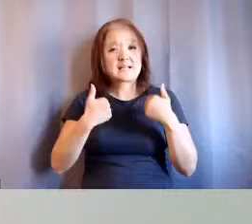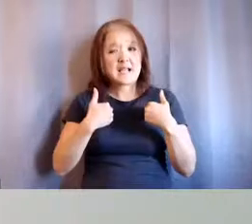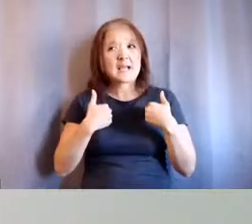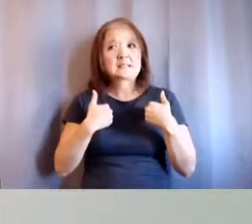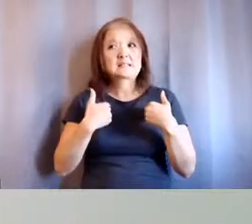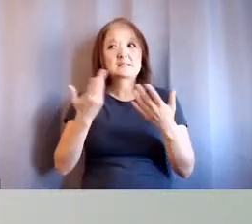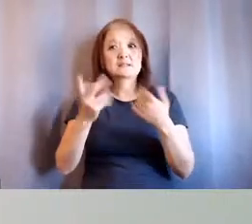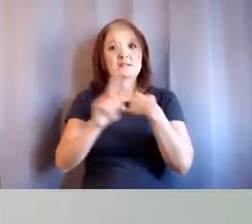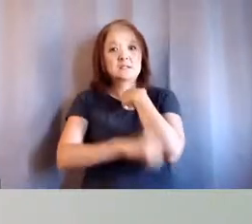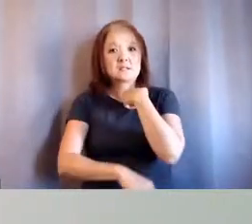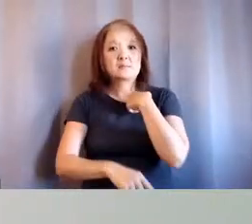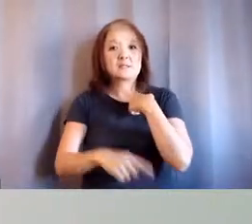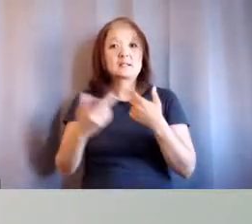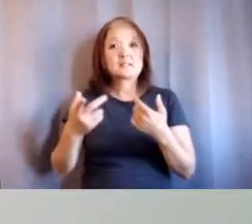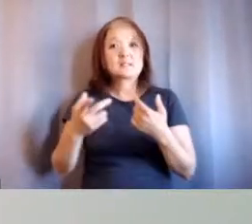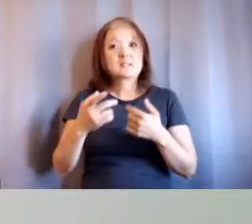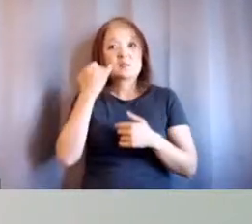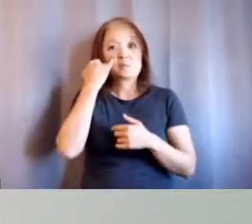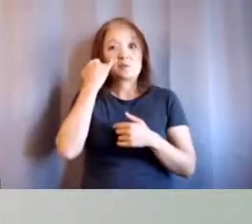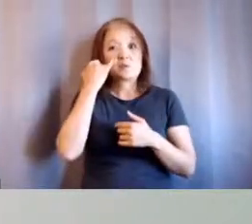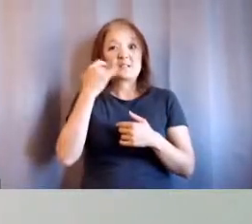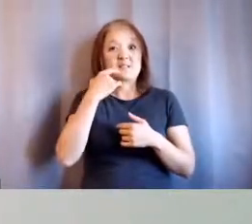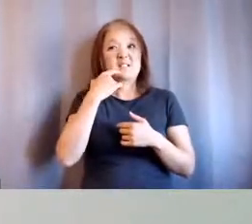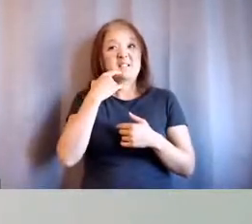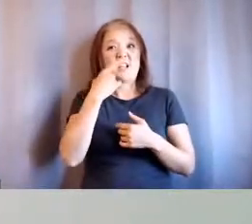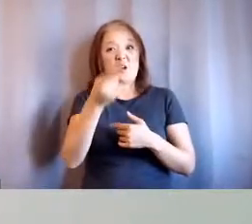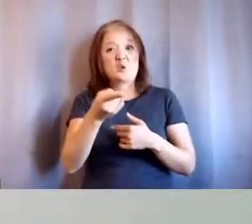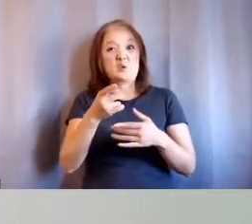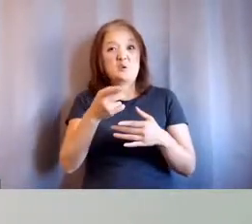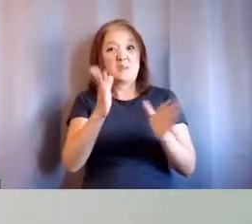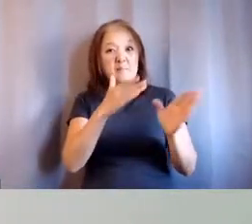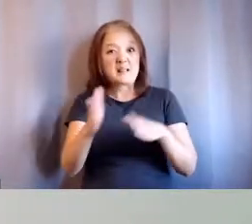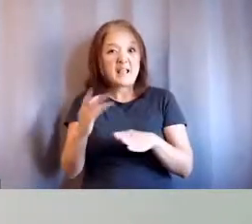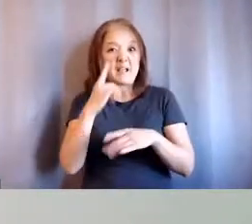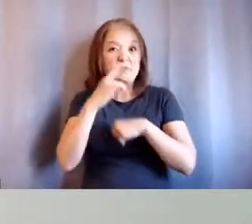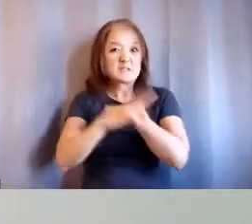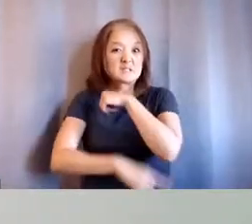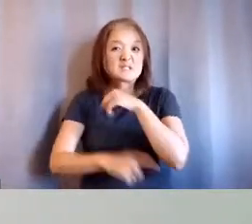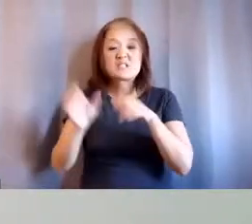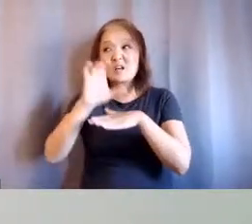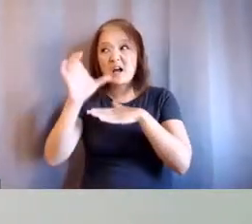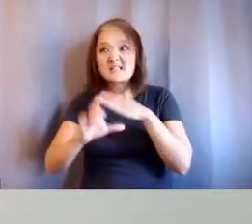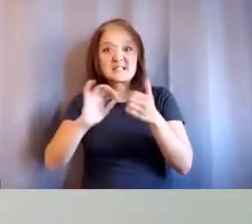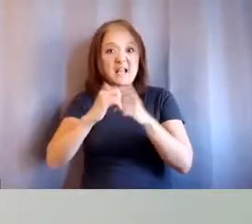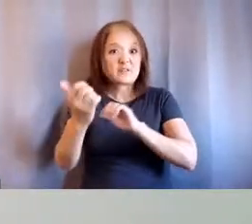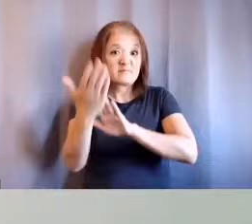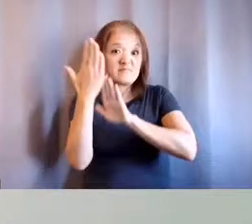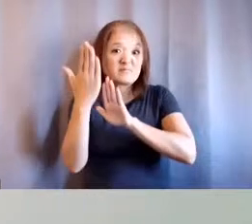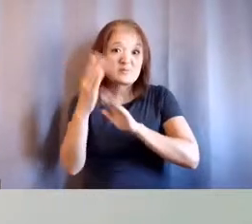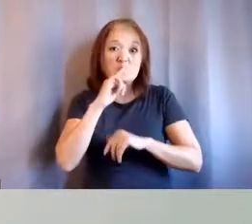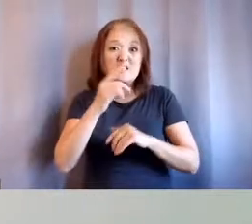among which they're supposed to tell you the student discipline plan and what the consequences are and how they're going to be addressed.